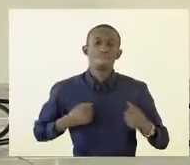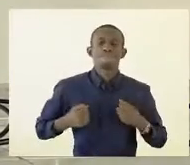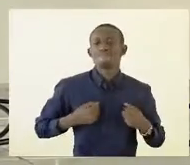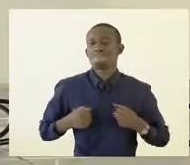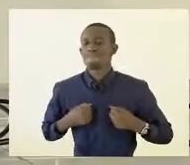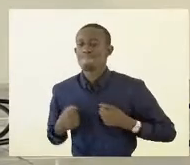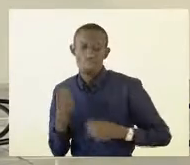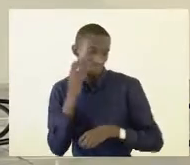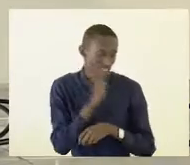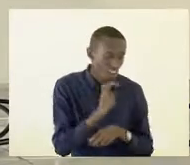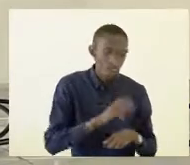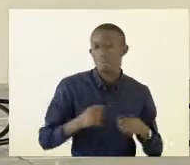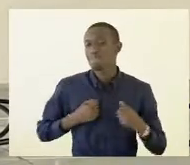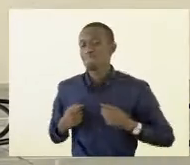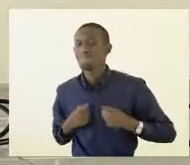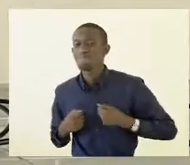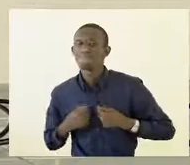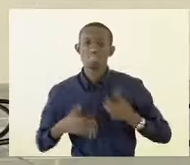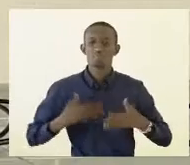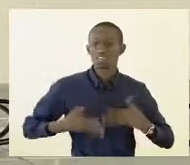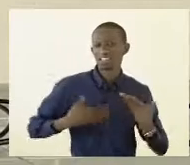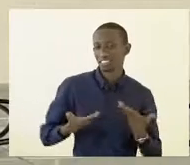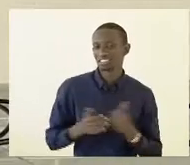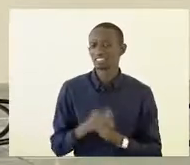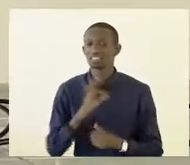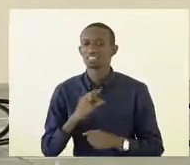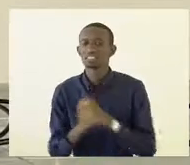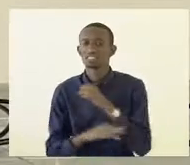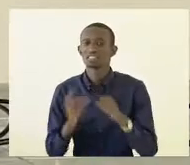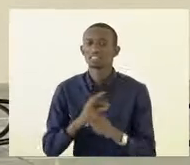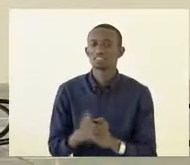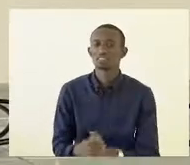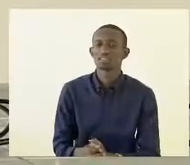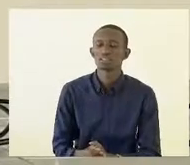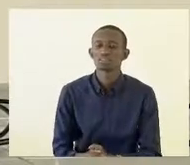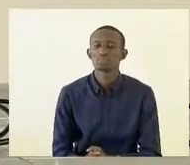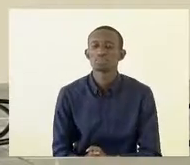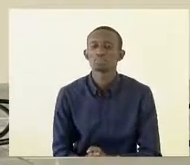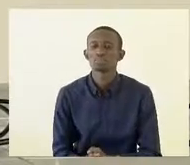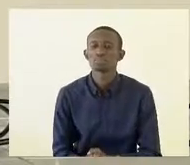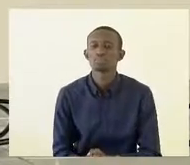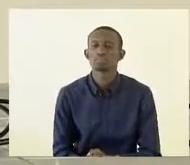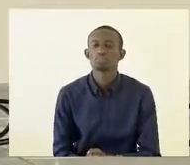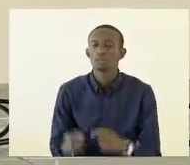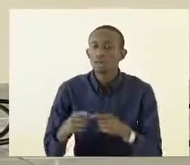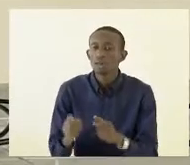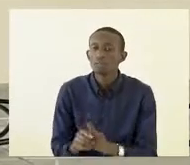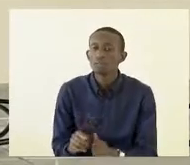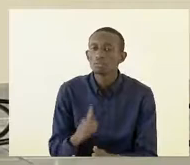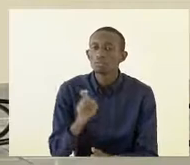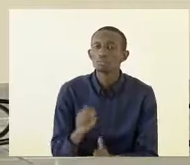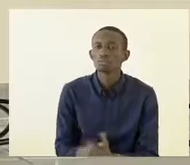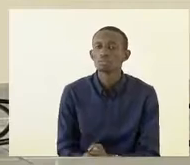nice. Does our government remember us, those living in Chiniji, and give us some little bit